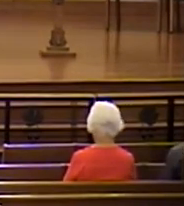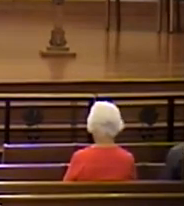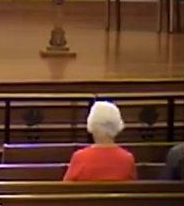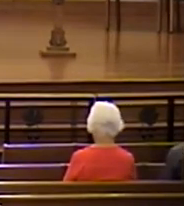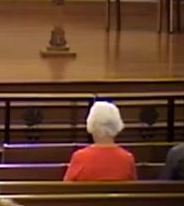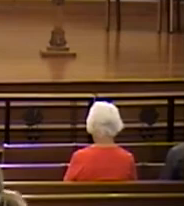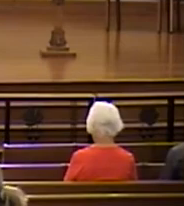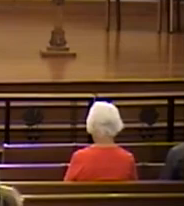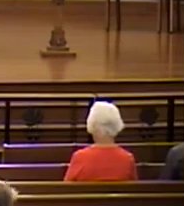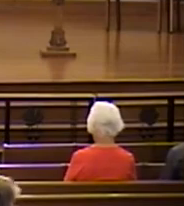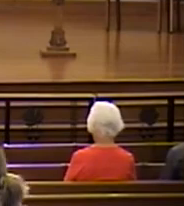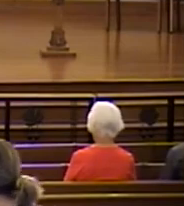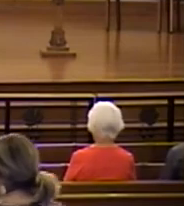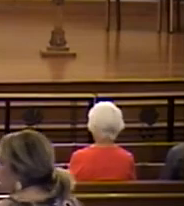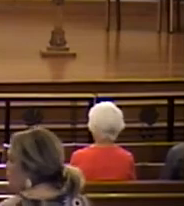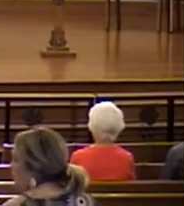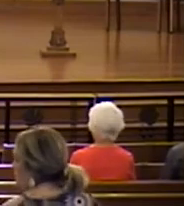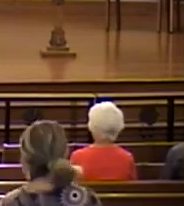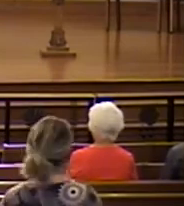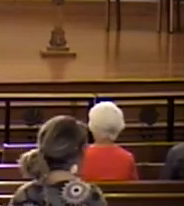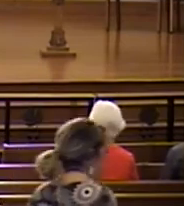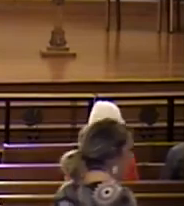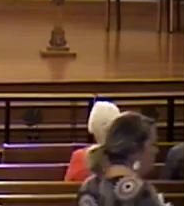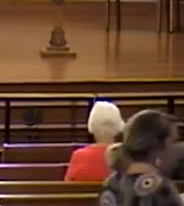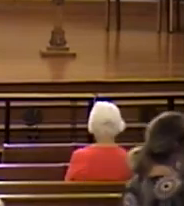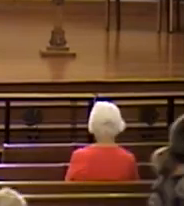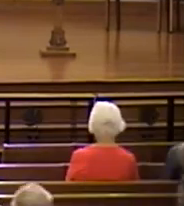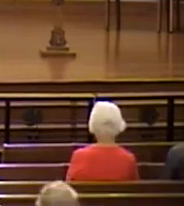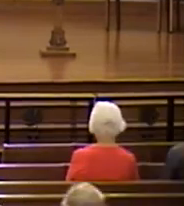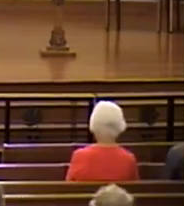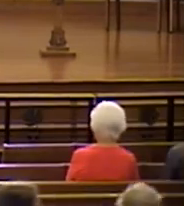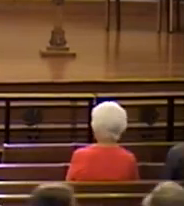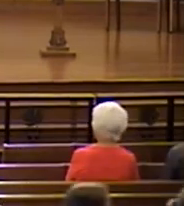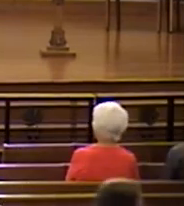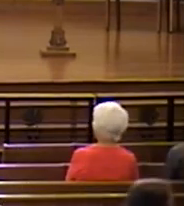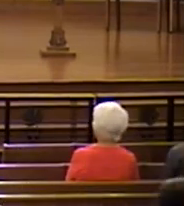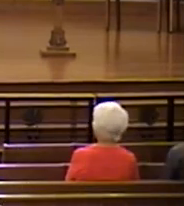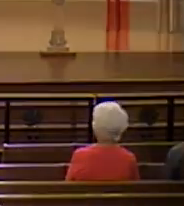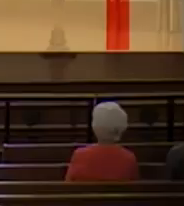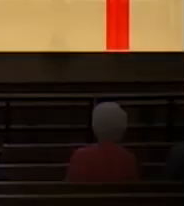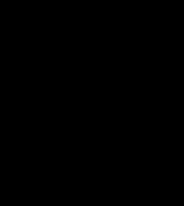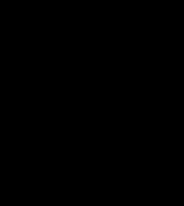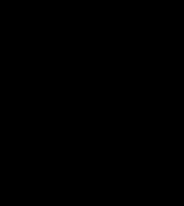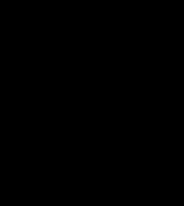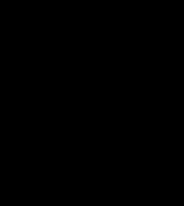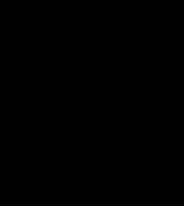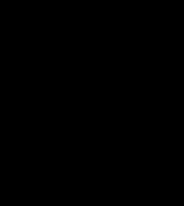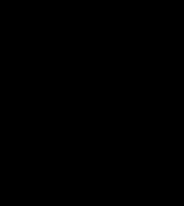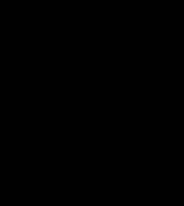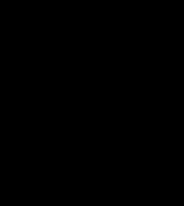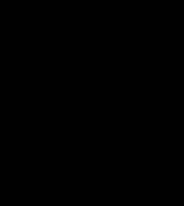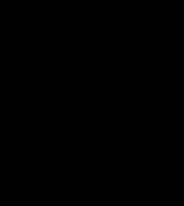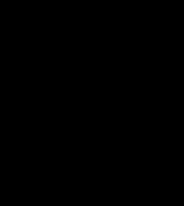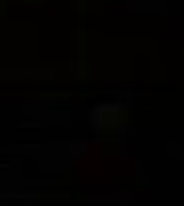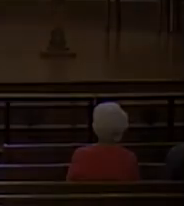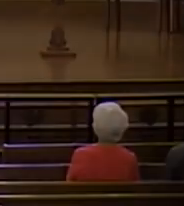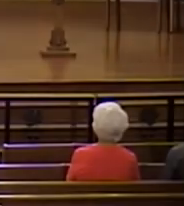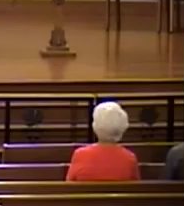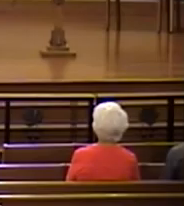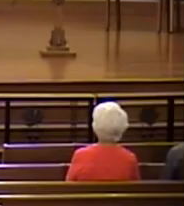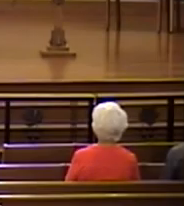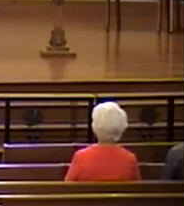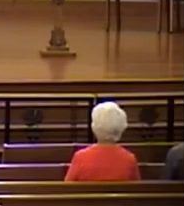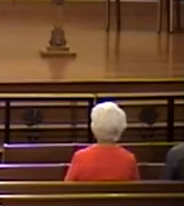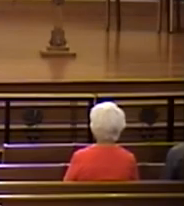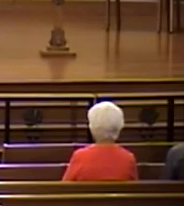Thank you, Jim, for helping us prepare for worship, and good morning. Good morning. Welcome to worship here at Bethel. We are happy that we